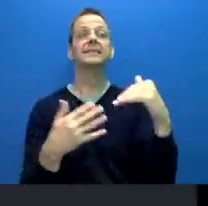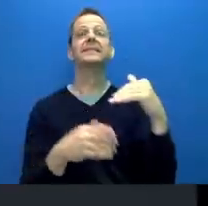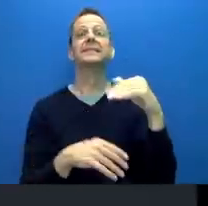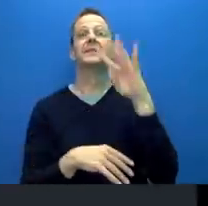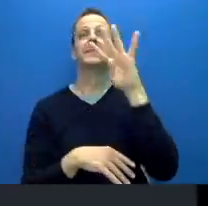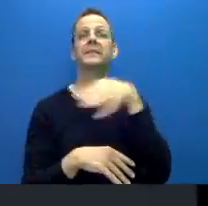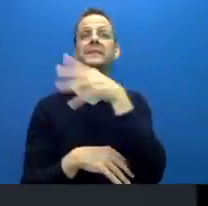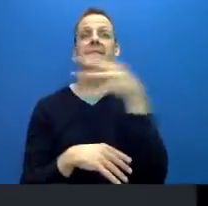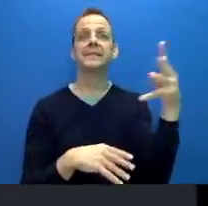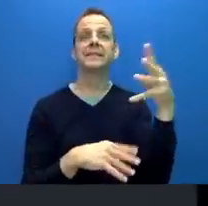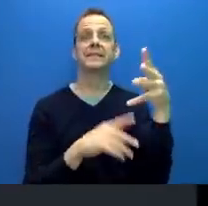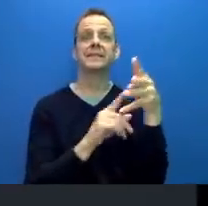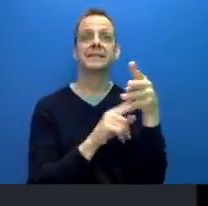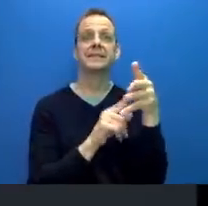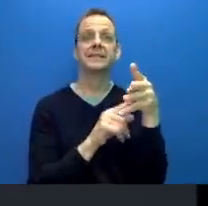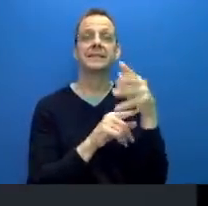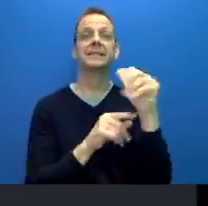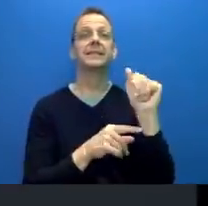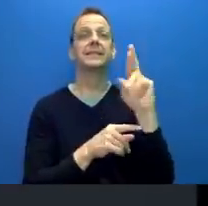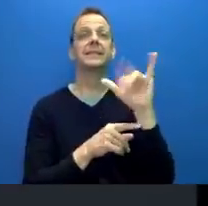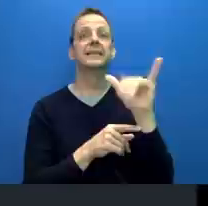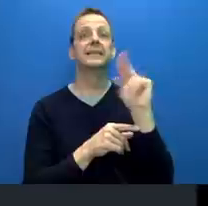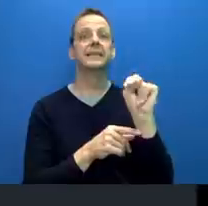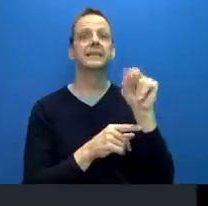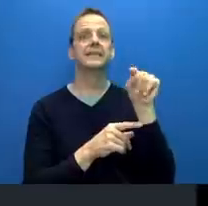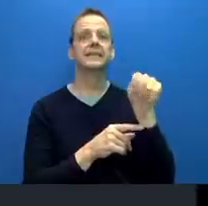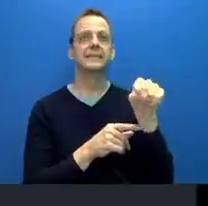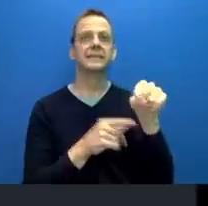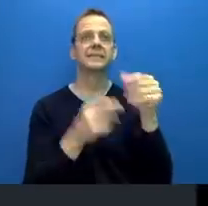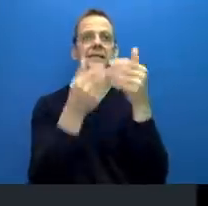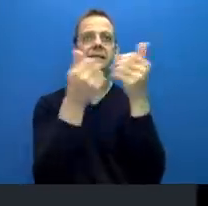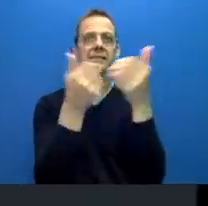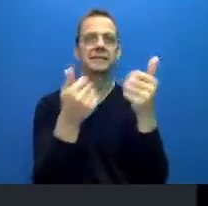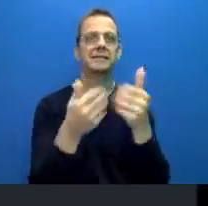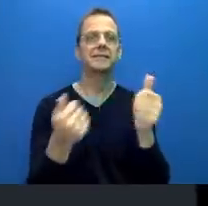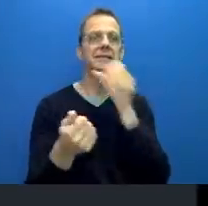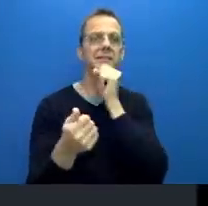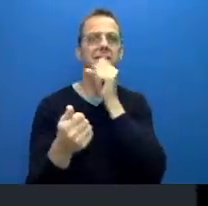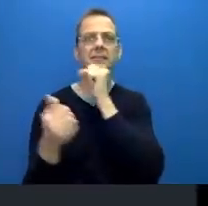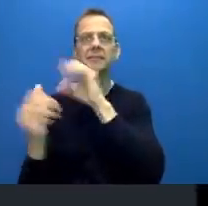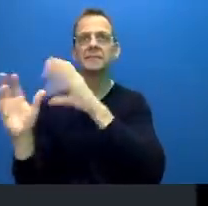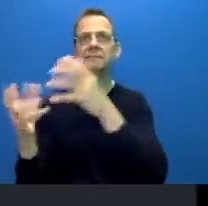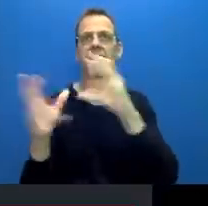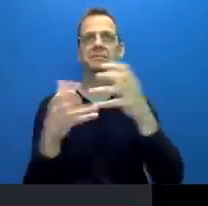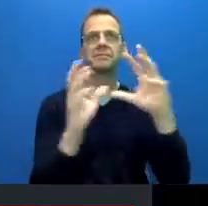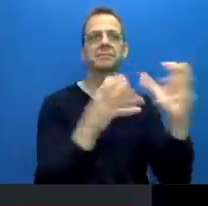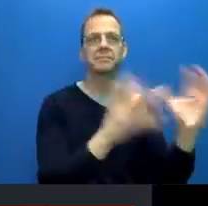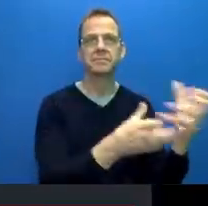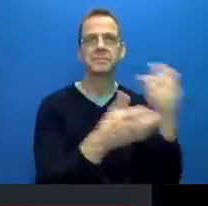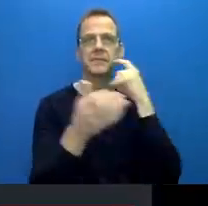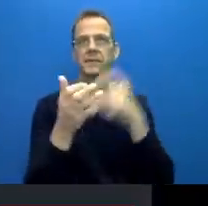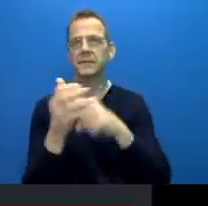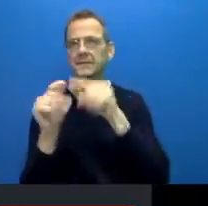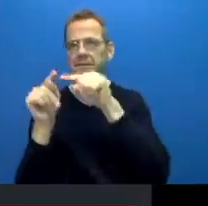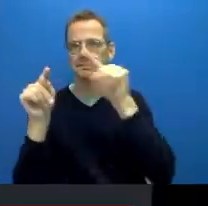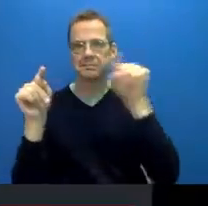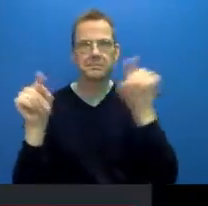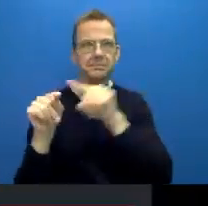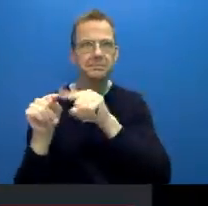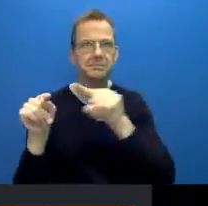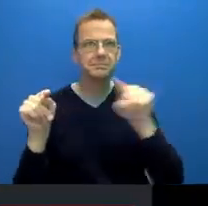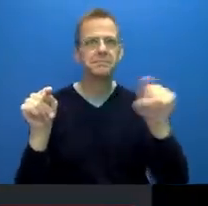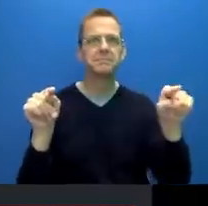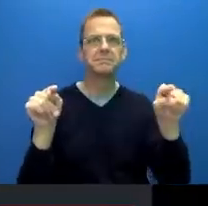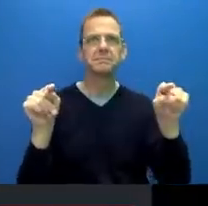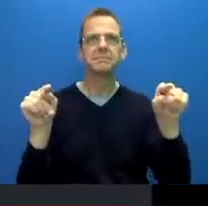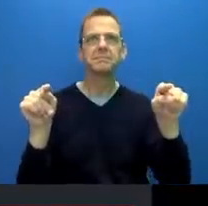this is just to show another access point for information for those interested. Next slide. As we watch